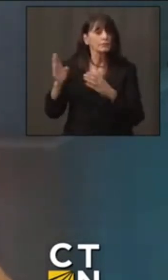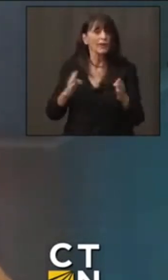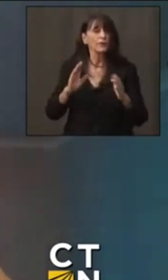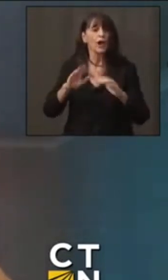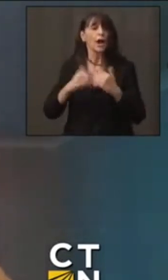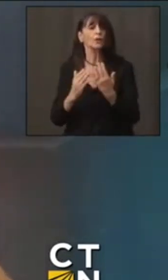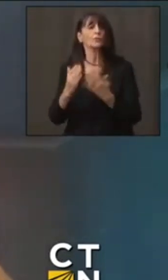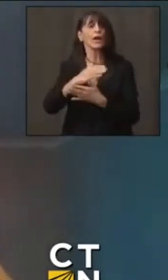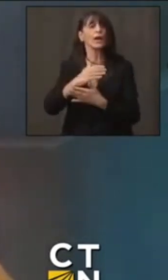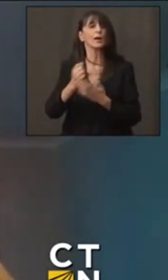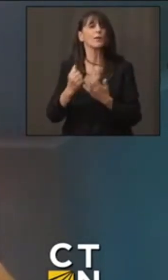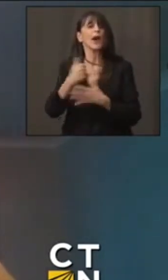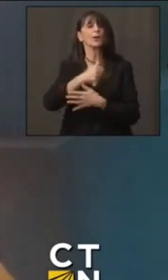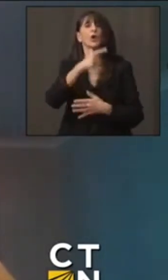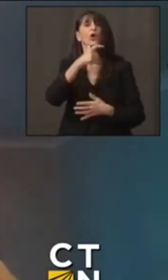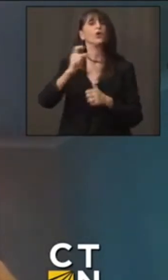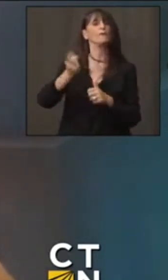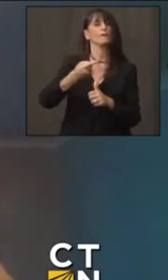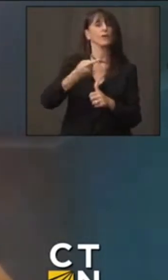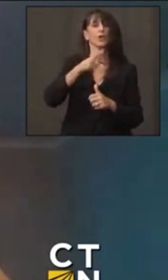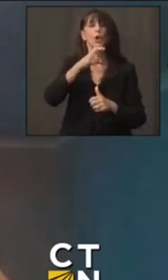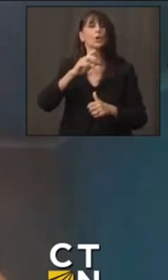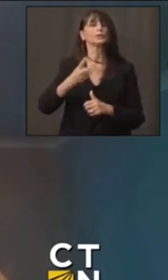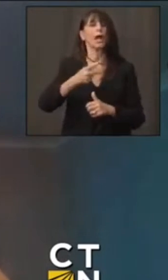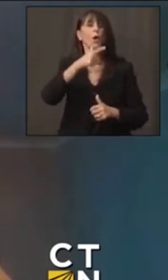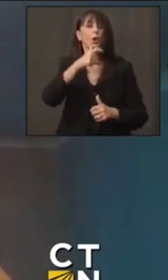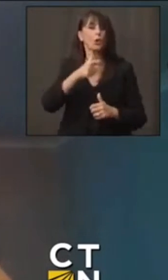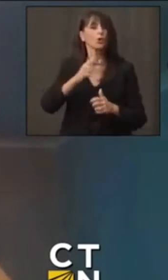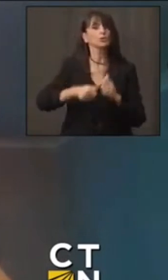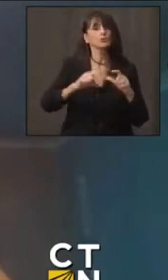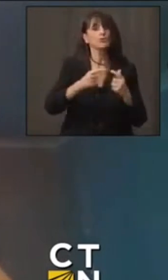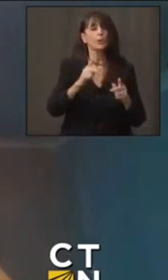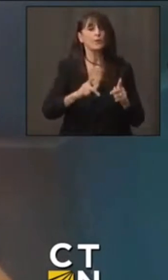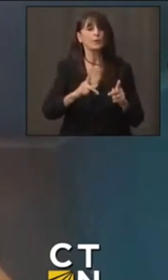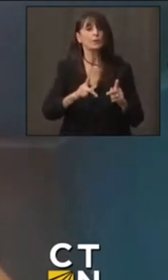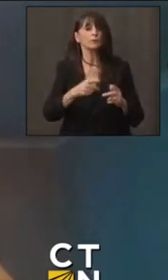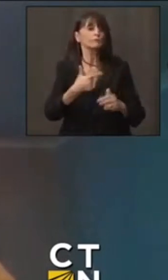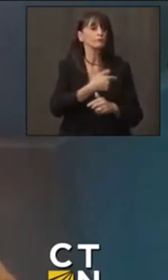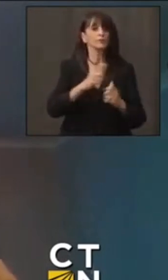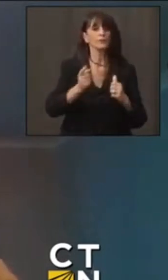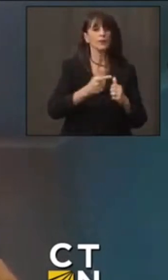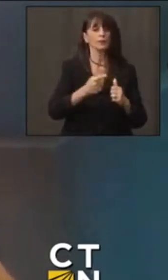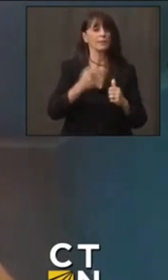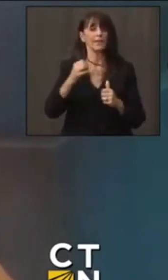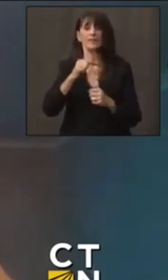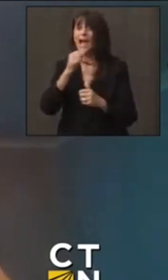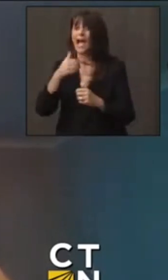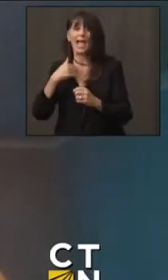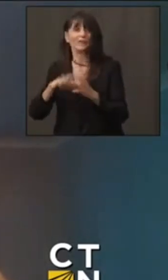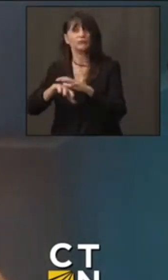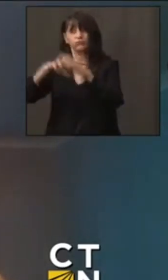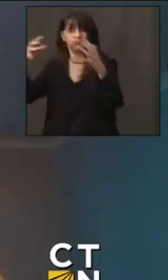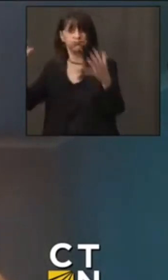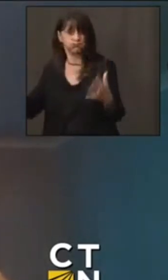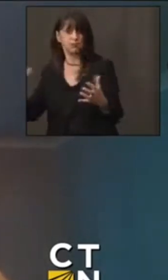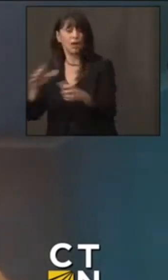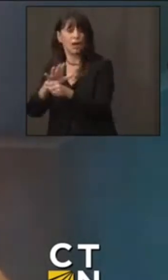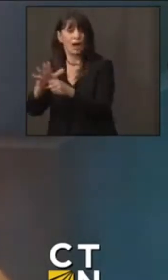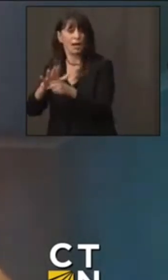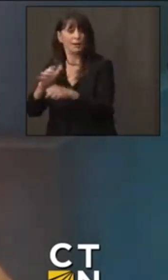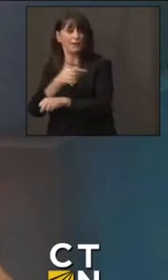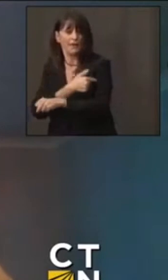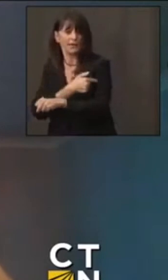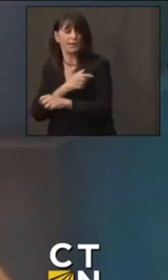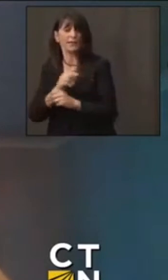prioritizing populations in the initial phases when there's not a huge ample supply of vaccine. So I, like the